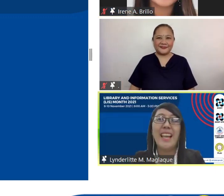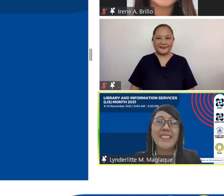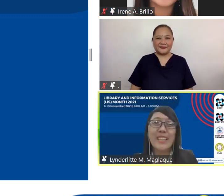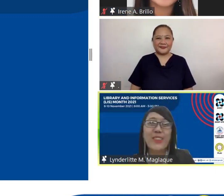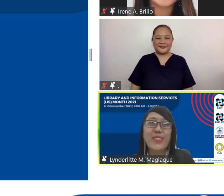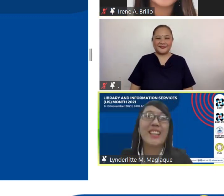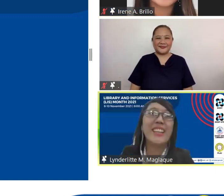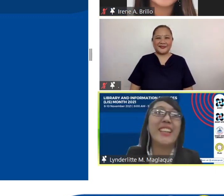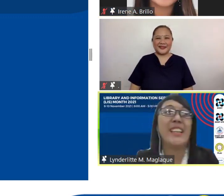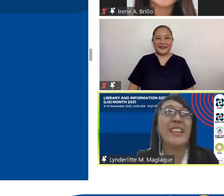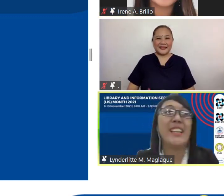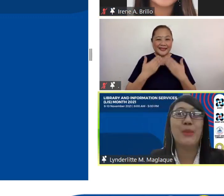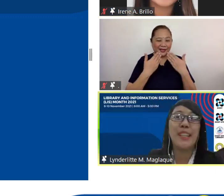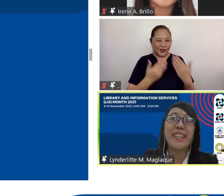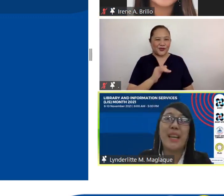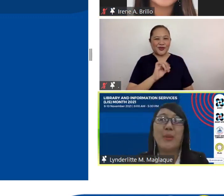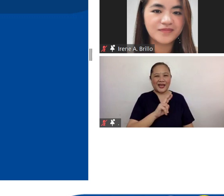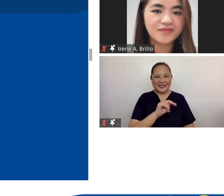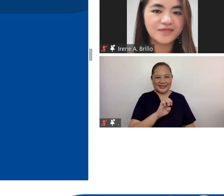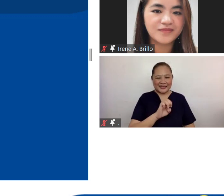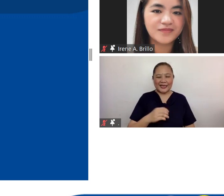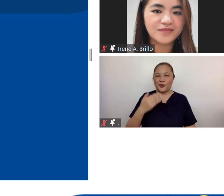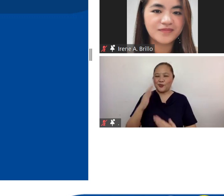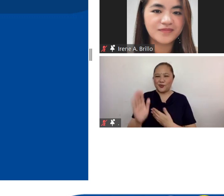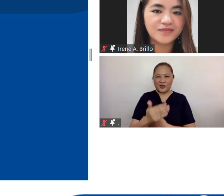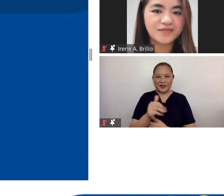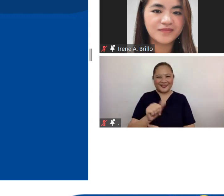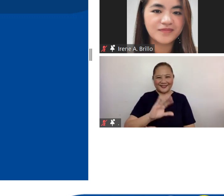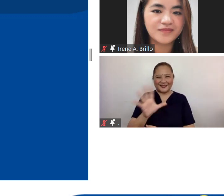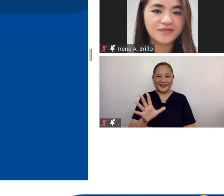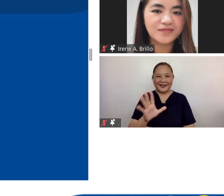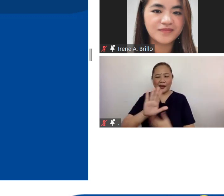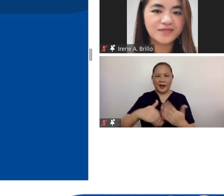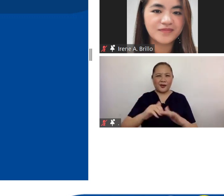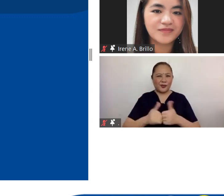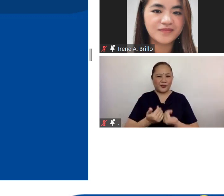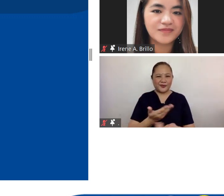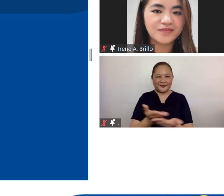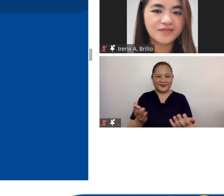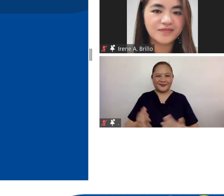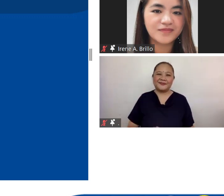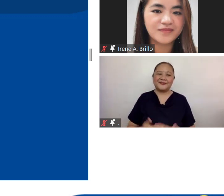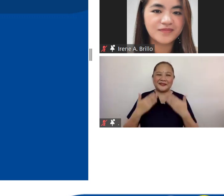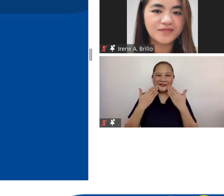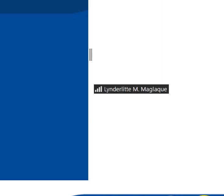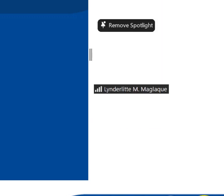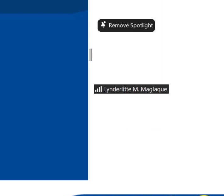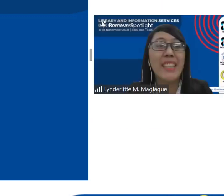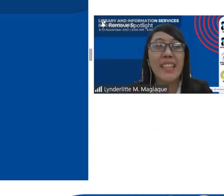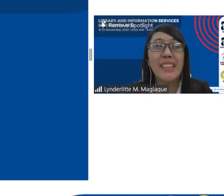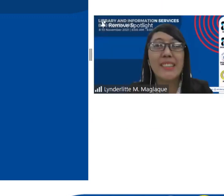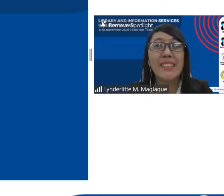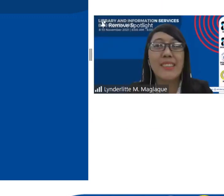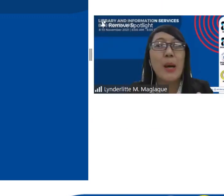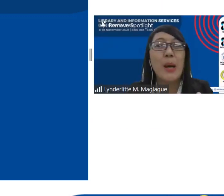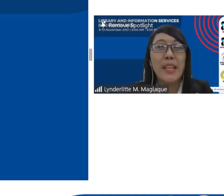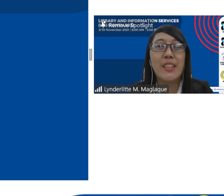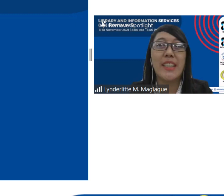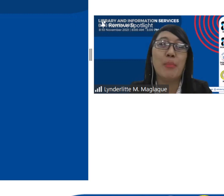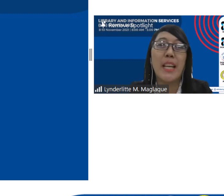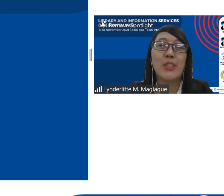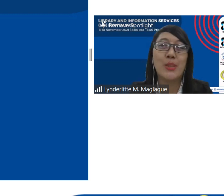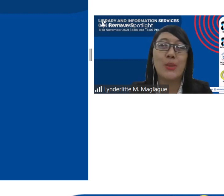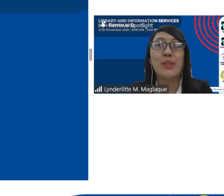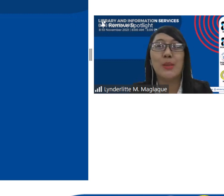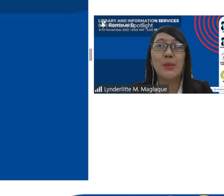Yan. Thank you, Irene, and good morning, everyone. Kumusta po kayong lahat? So thank you for joining us this morning. It is my